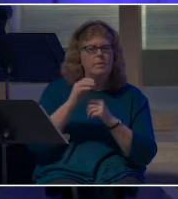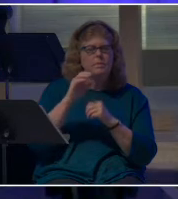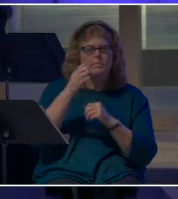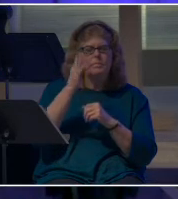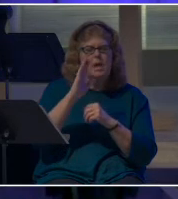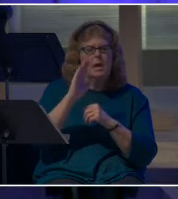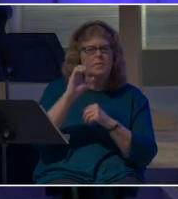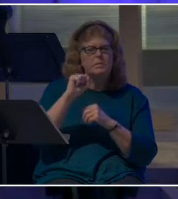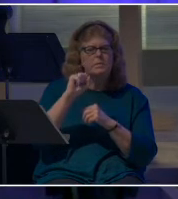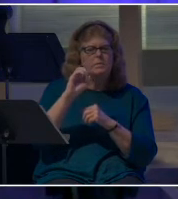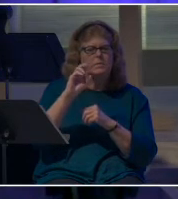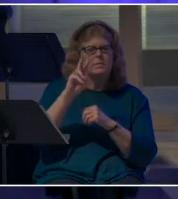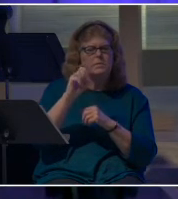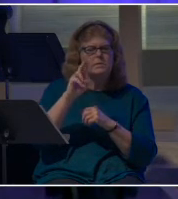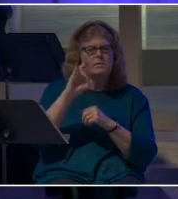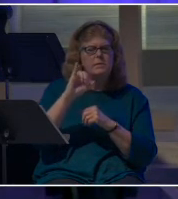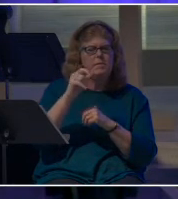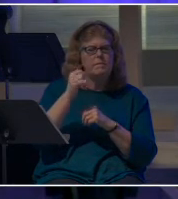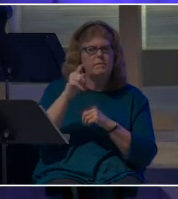God.